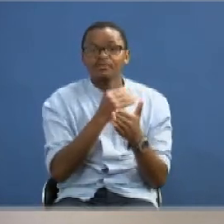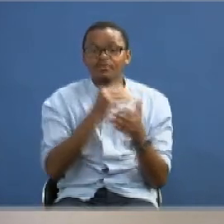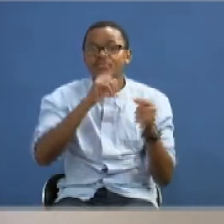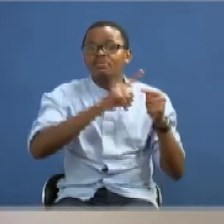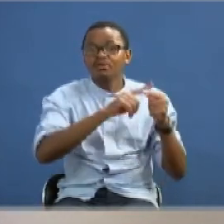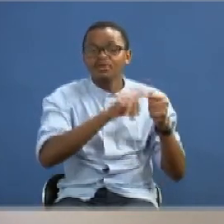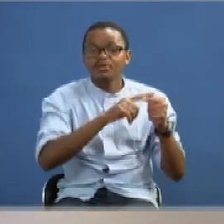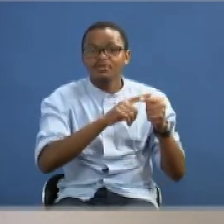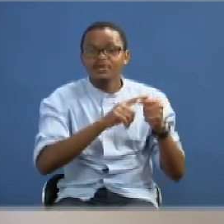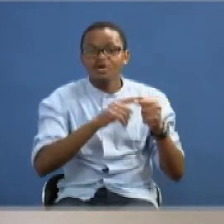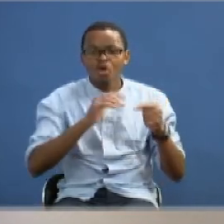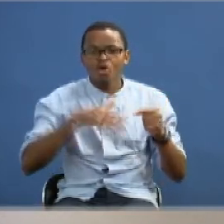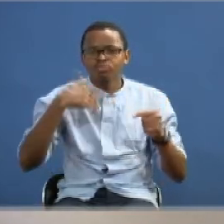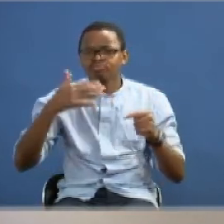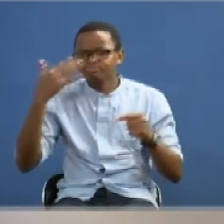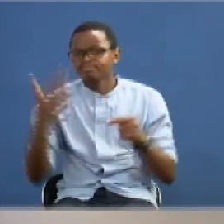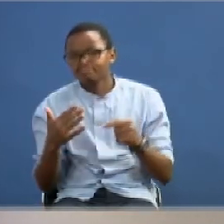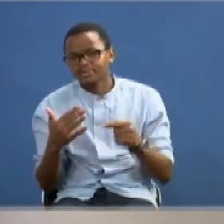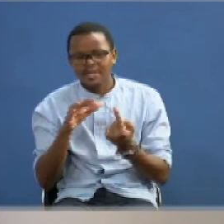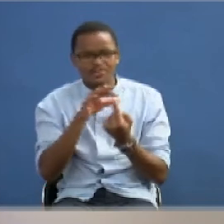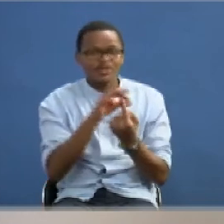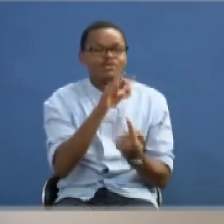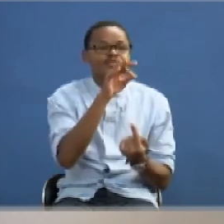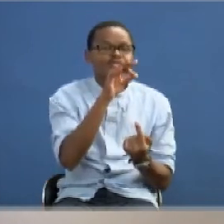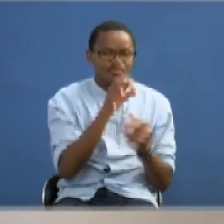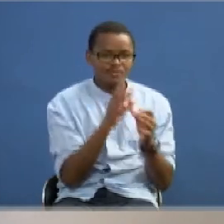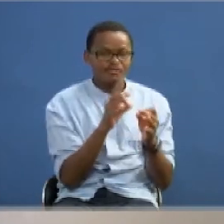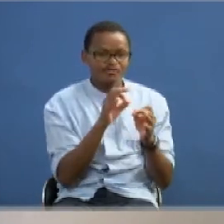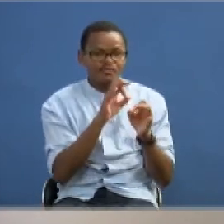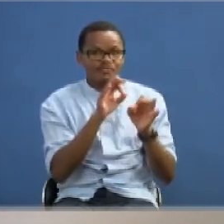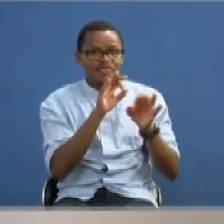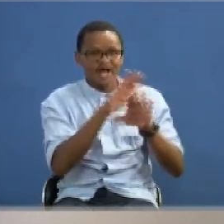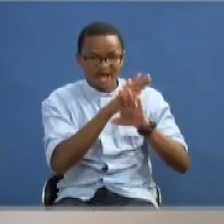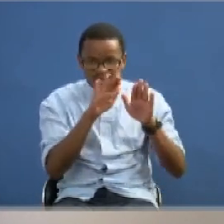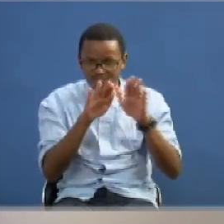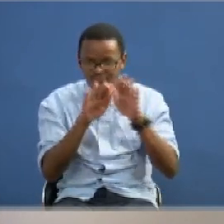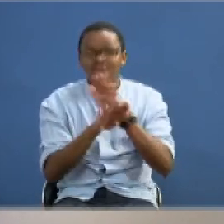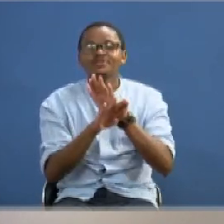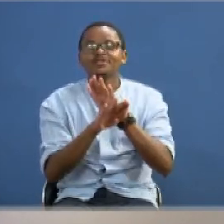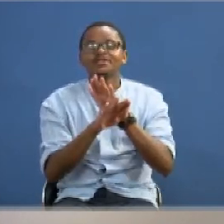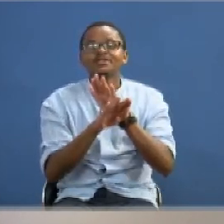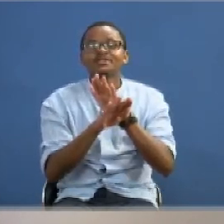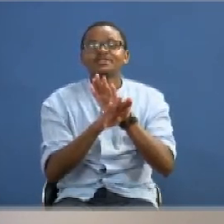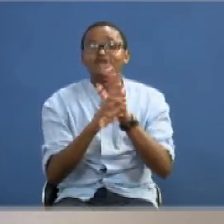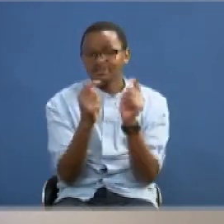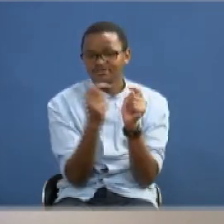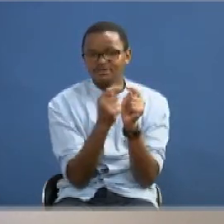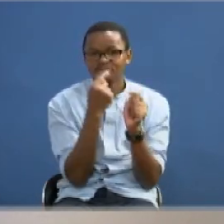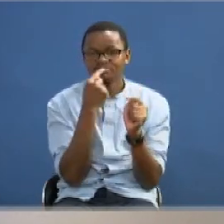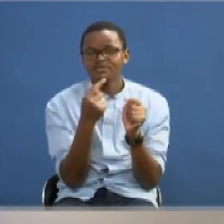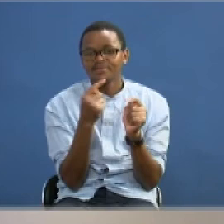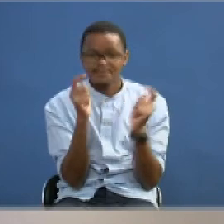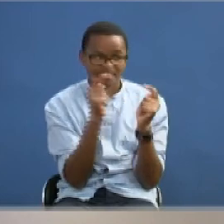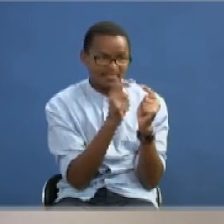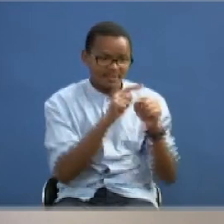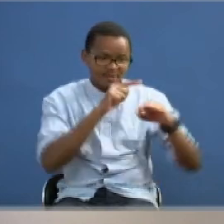positives. Right. There is always an established specificity mm-hmm. of every test and right. sensitivity of every test. Mm-hmm. So